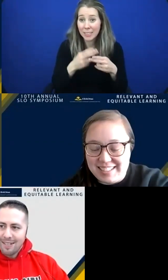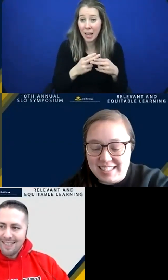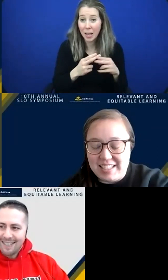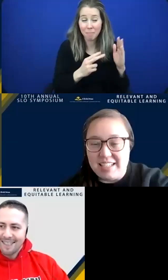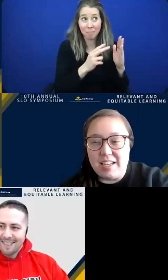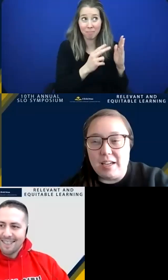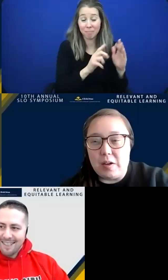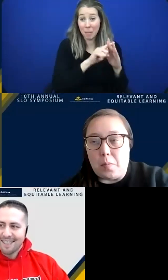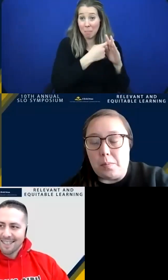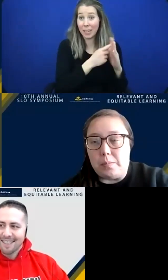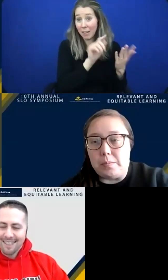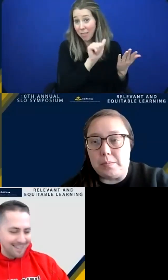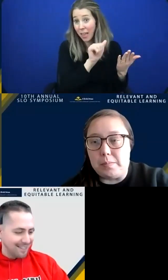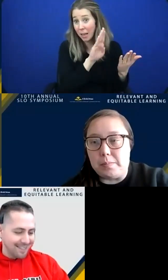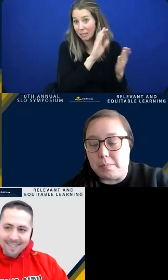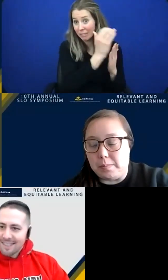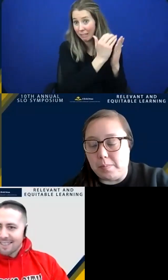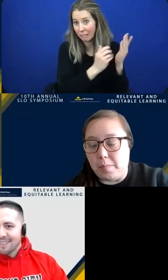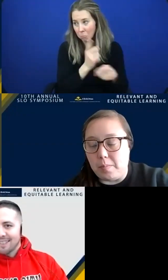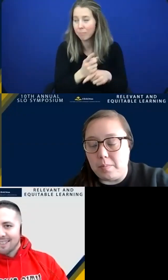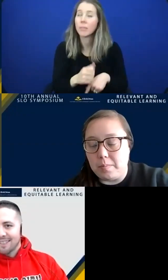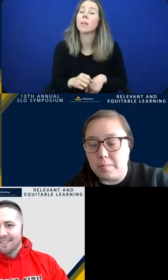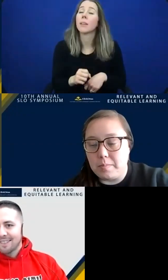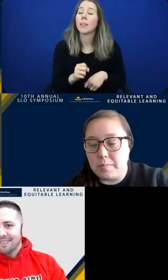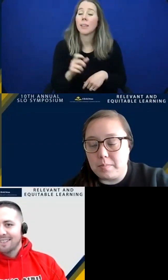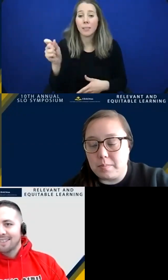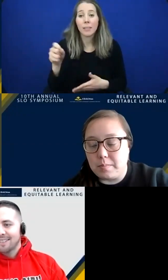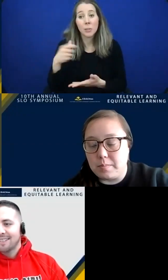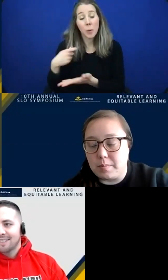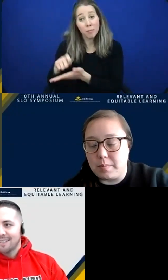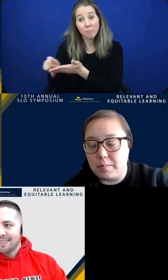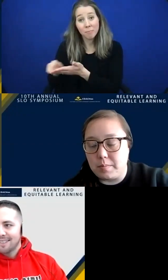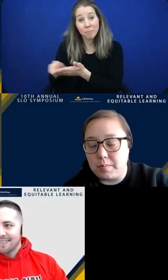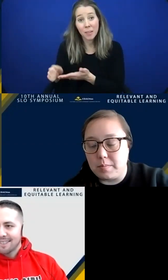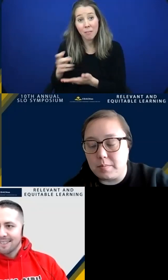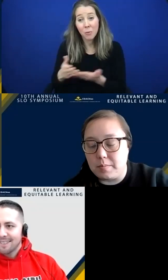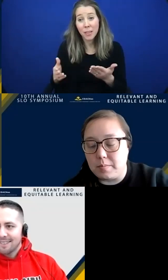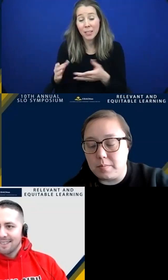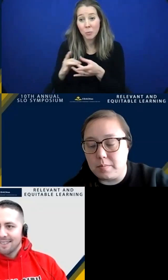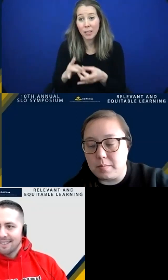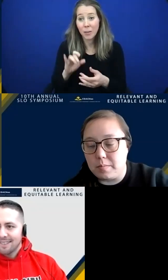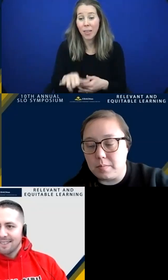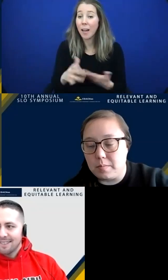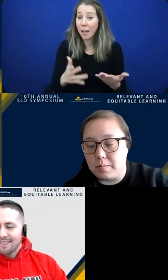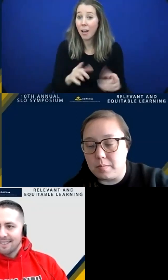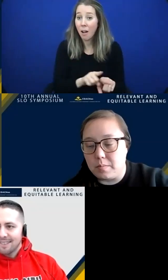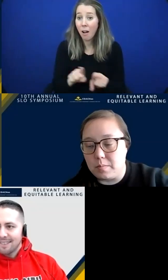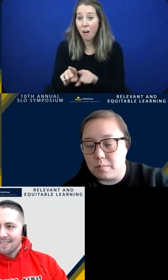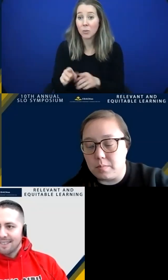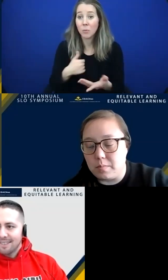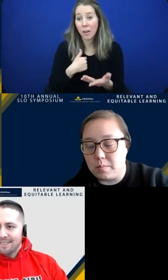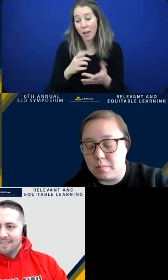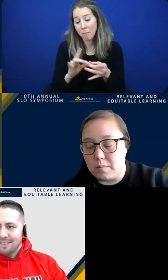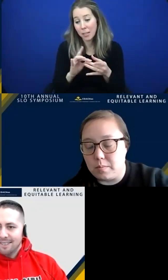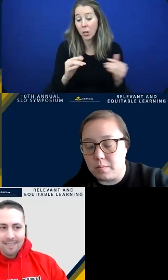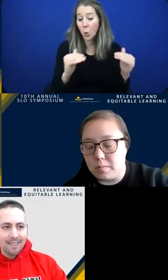don't know. I guess. Well, yeah, I had jotted down a couple of things related to this, and obviously I also mentioned, equity